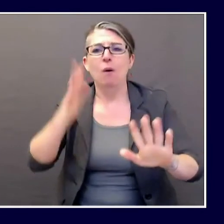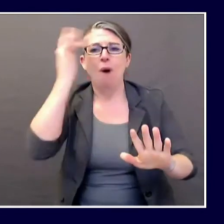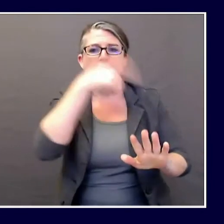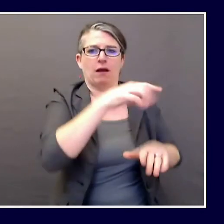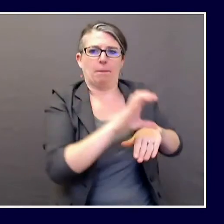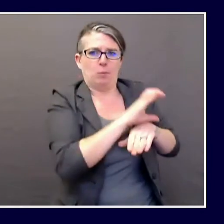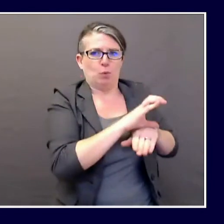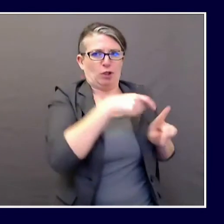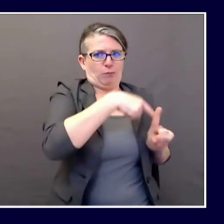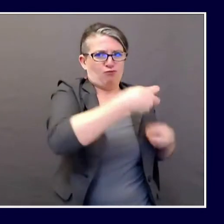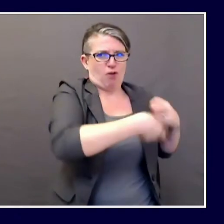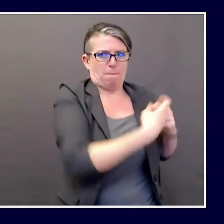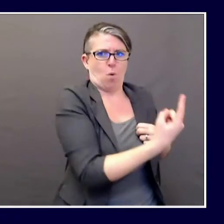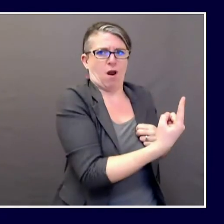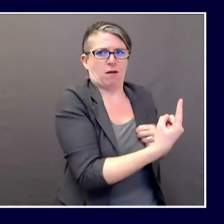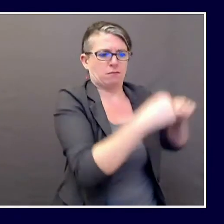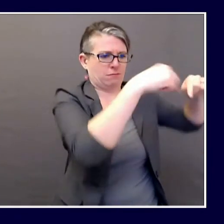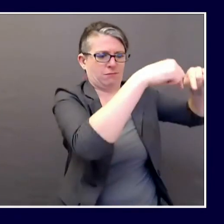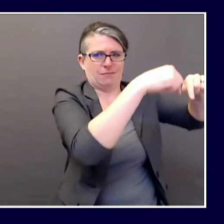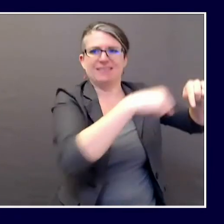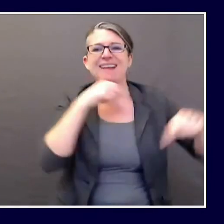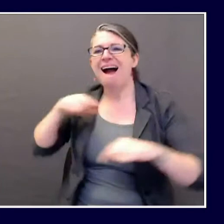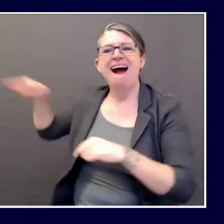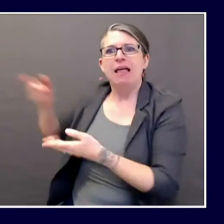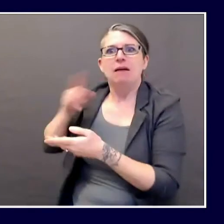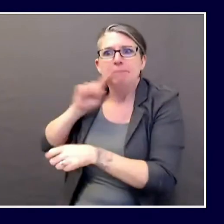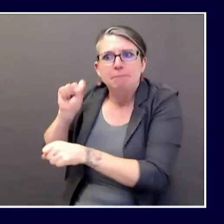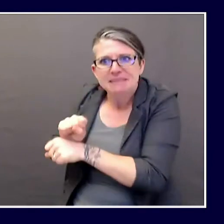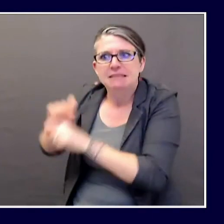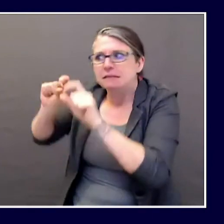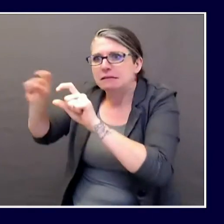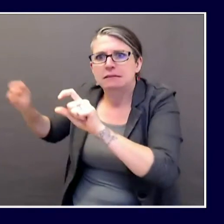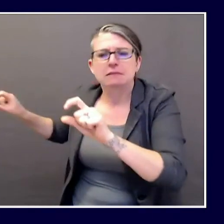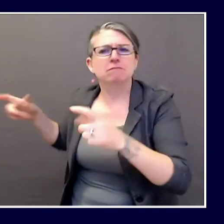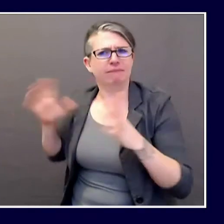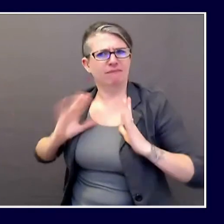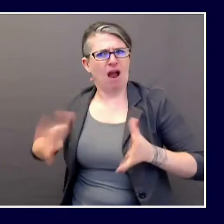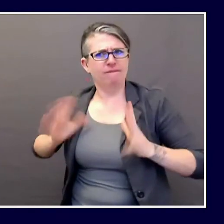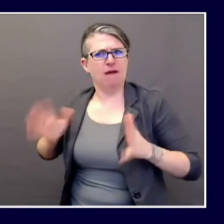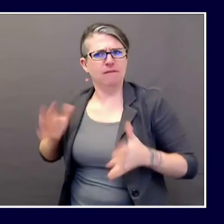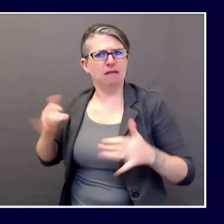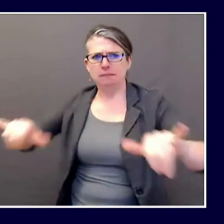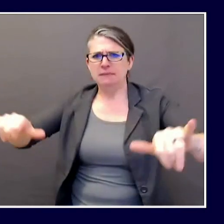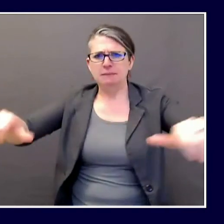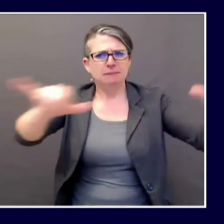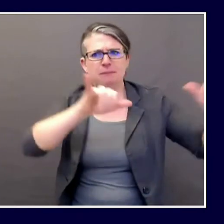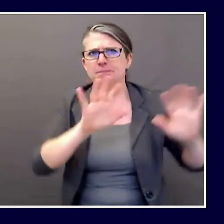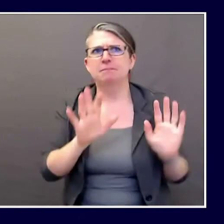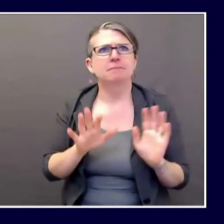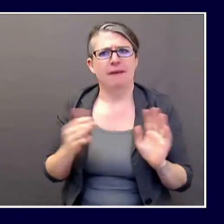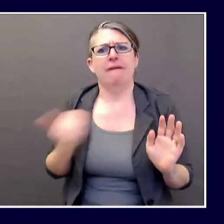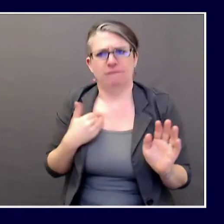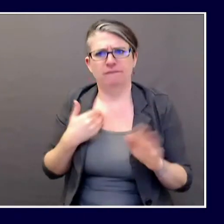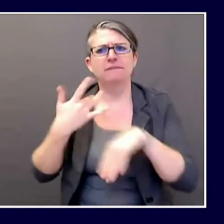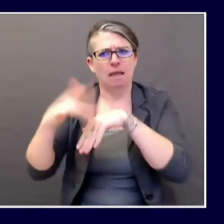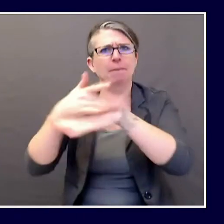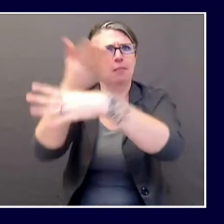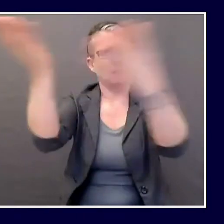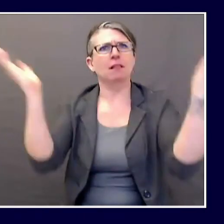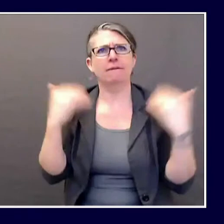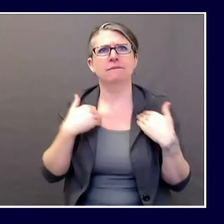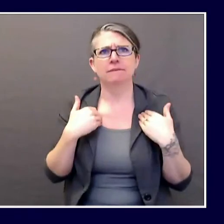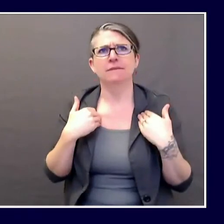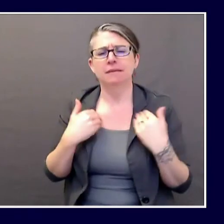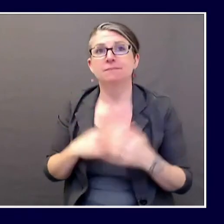not affected by this outage. We will hopefully in the next couple of days receive an estimate of what our volume of